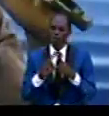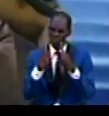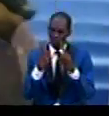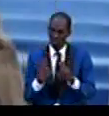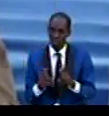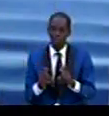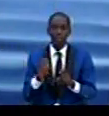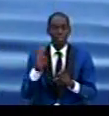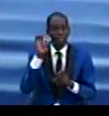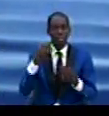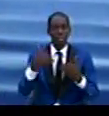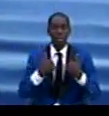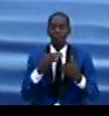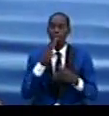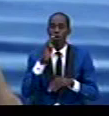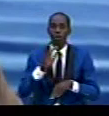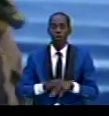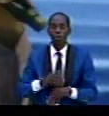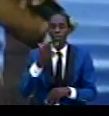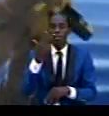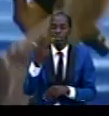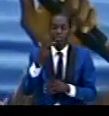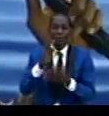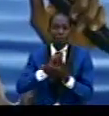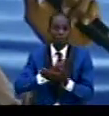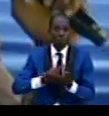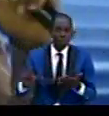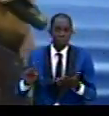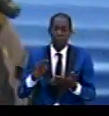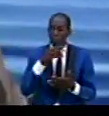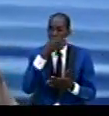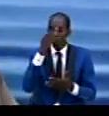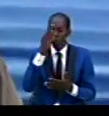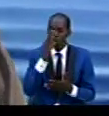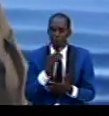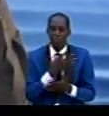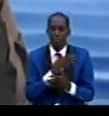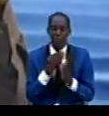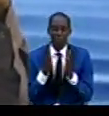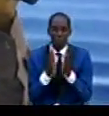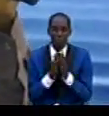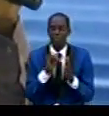3 weeks fasting and prayer now, which I did not feel the pain again.